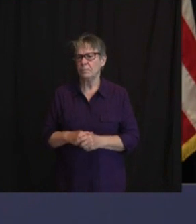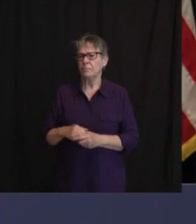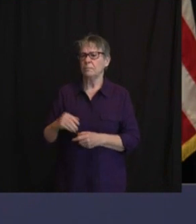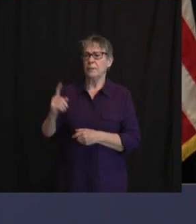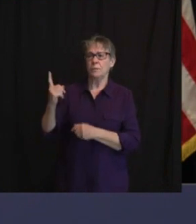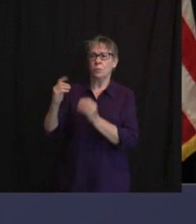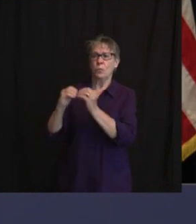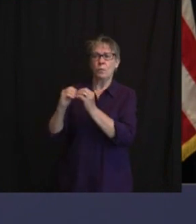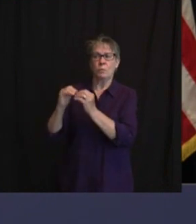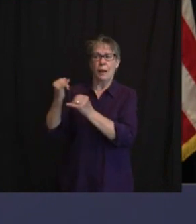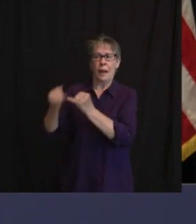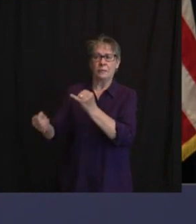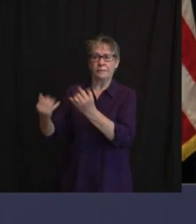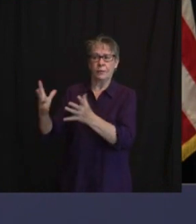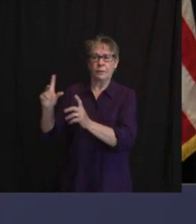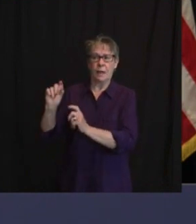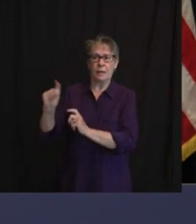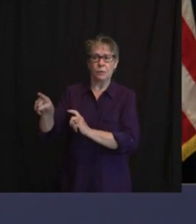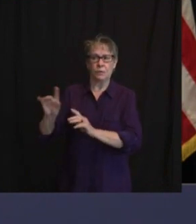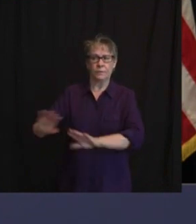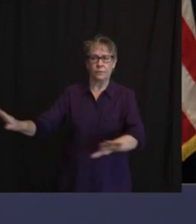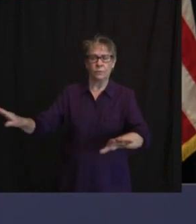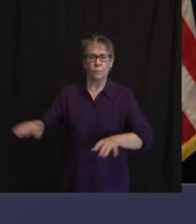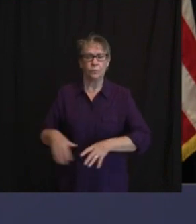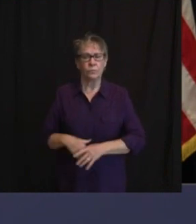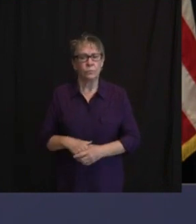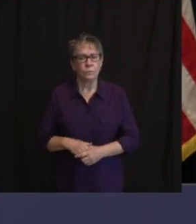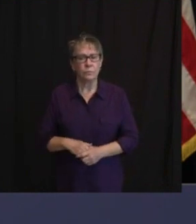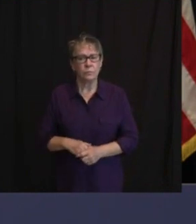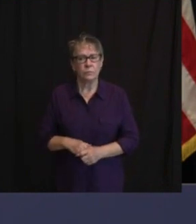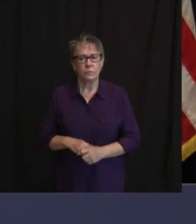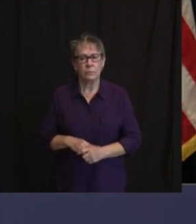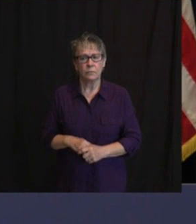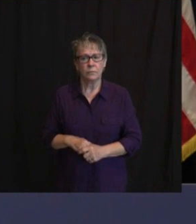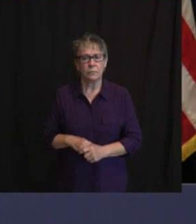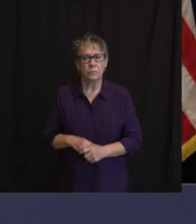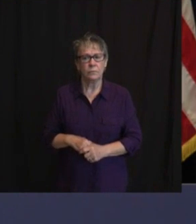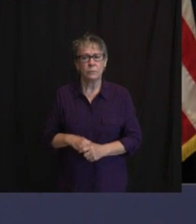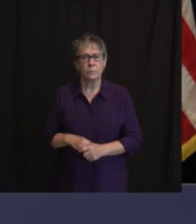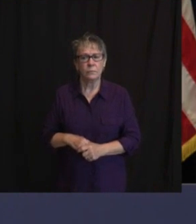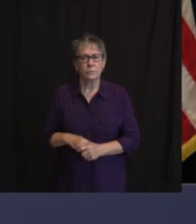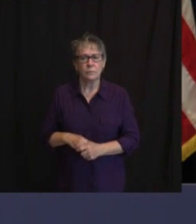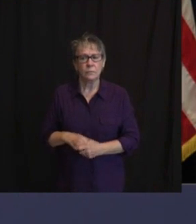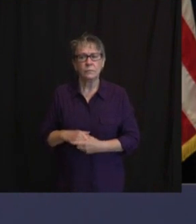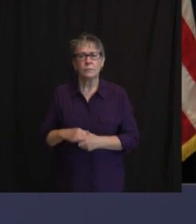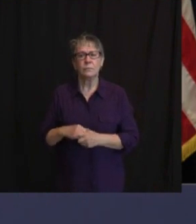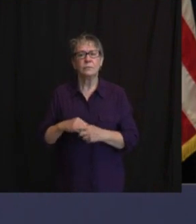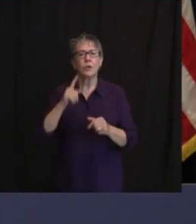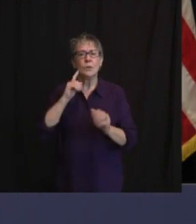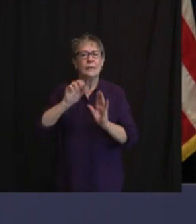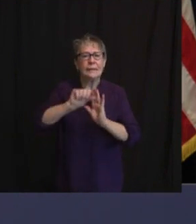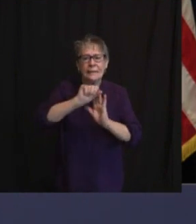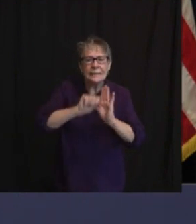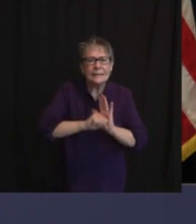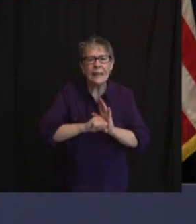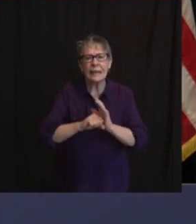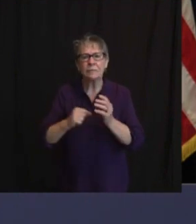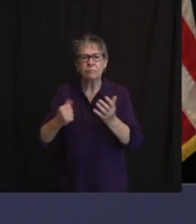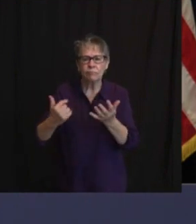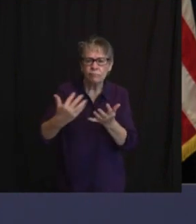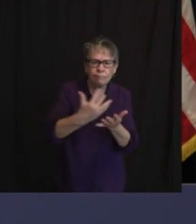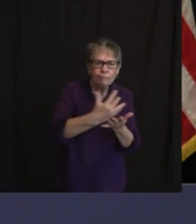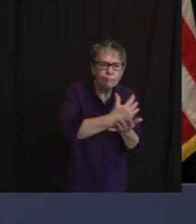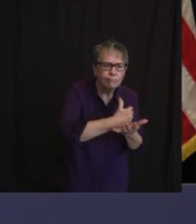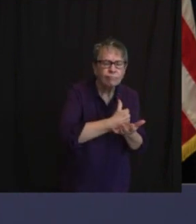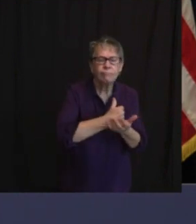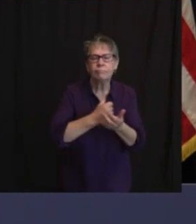from county jails on testing and deaths? Anything from Essex on its antibody testing program? And are you getting details about ICE detainees?